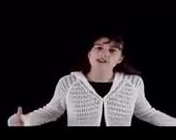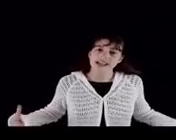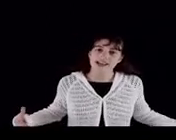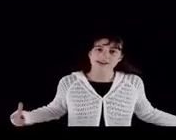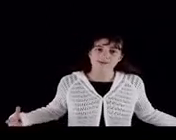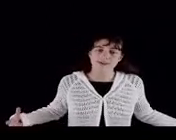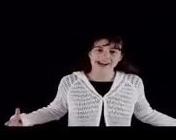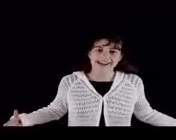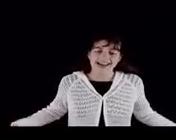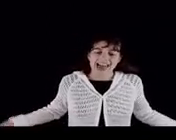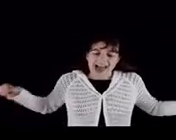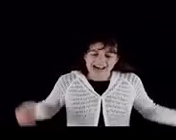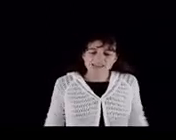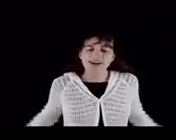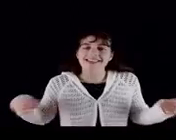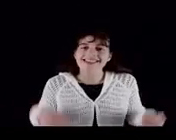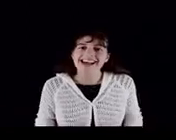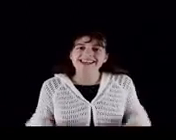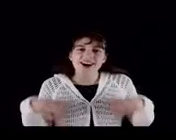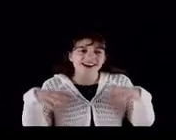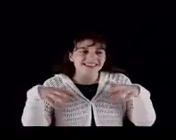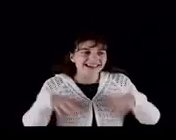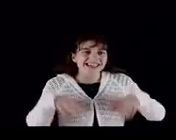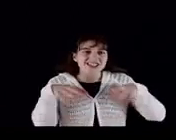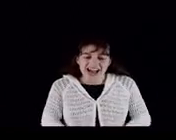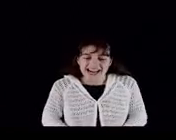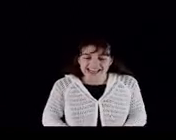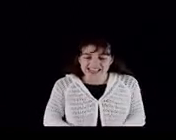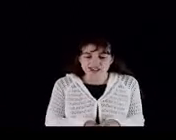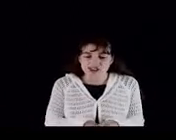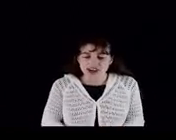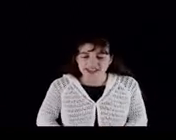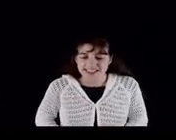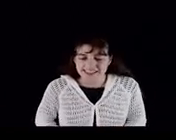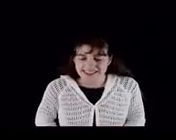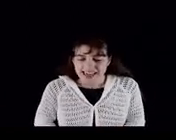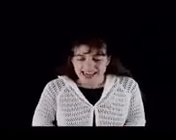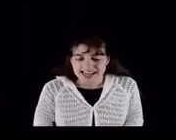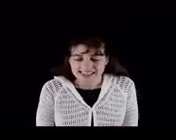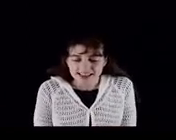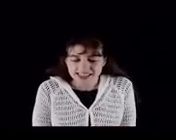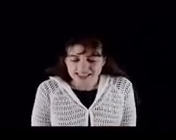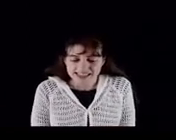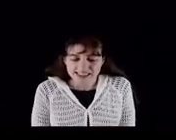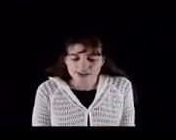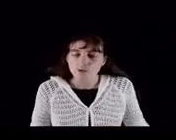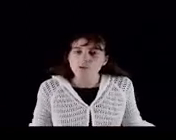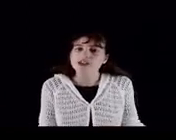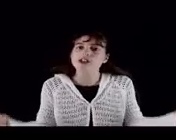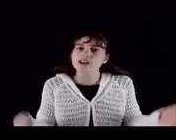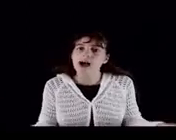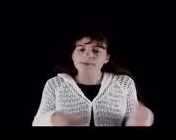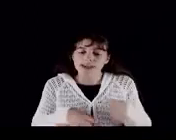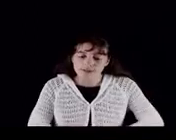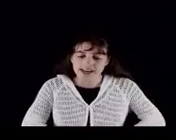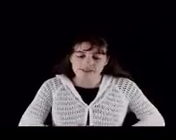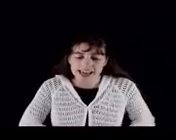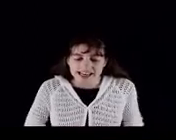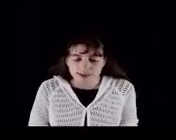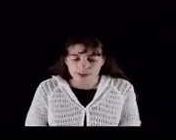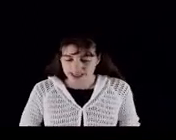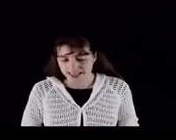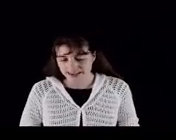shall I be afraid? As we are letting our light shine in the darkness, it is telling us here that we should not be afraid